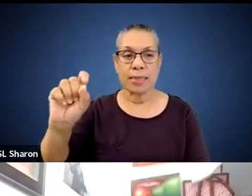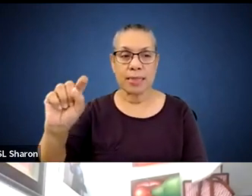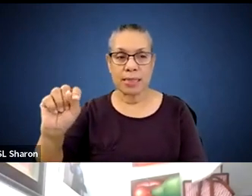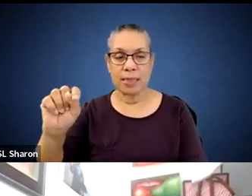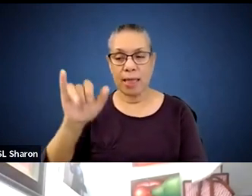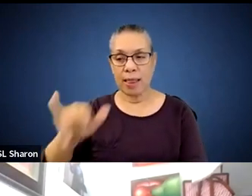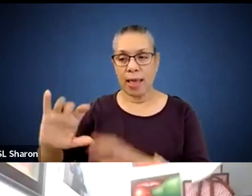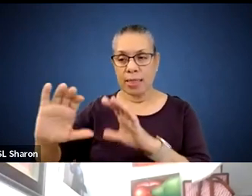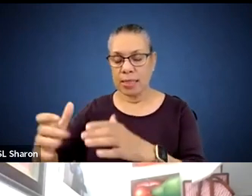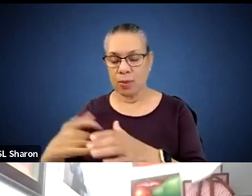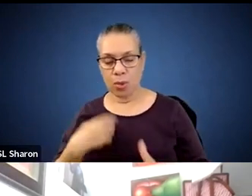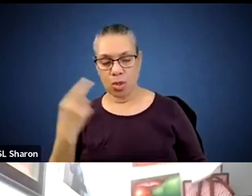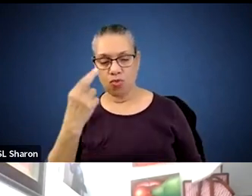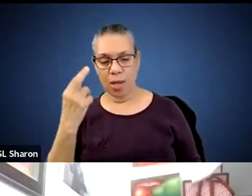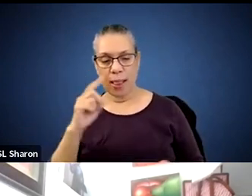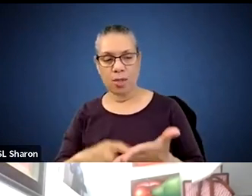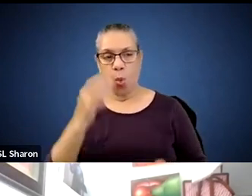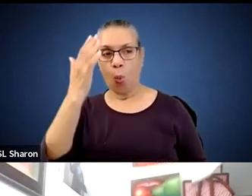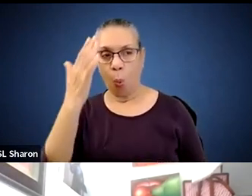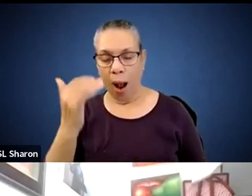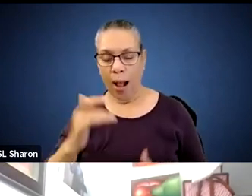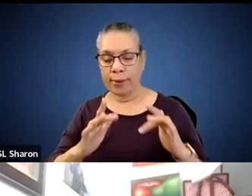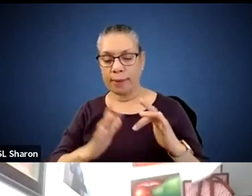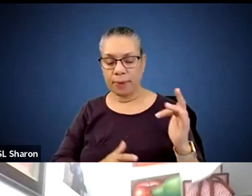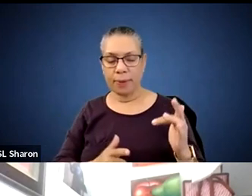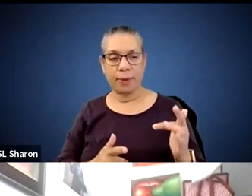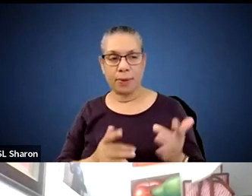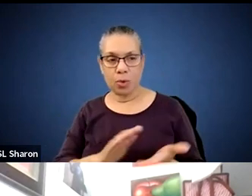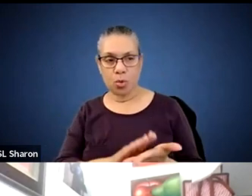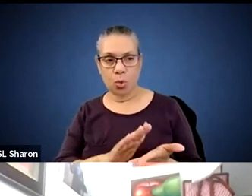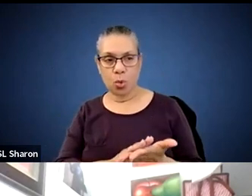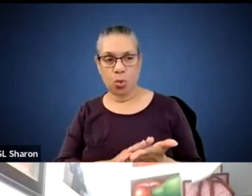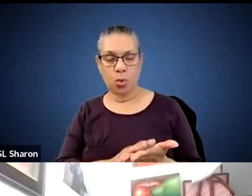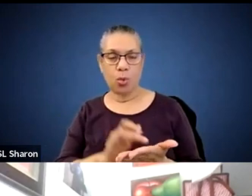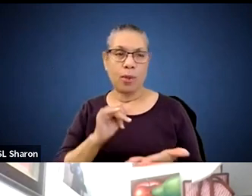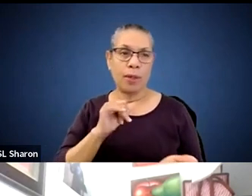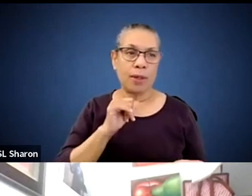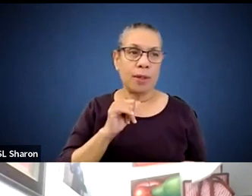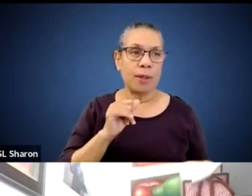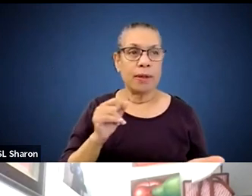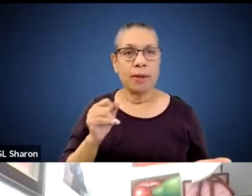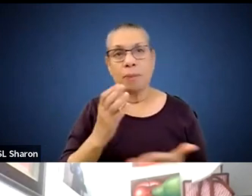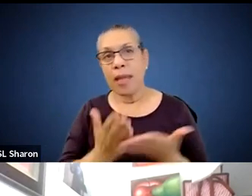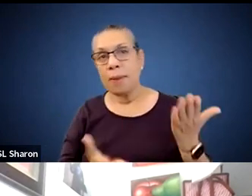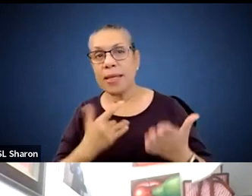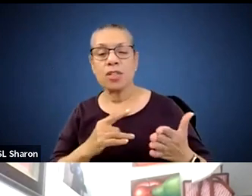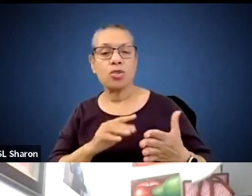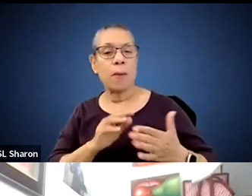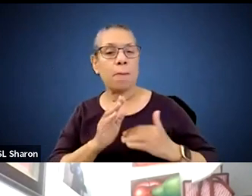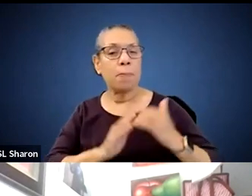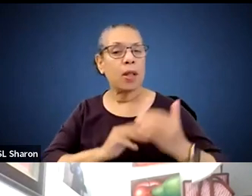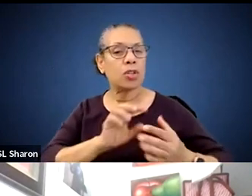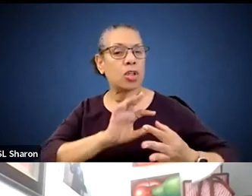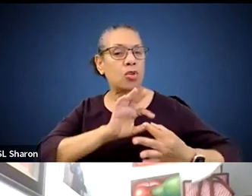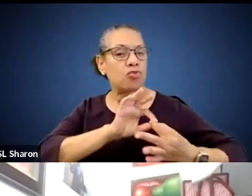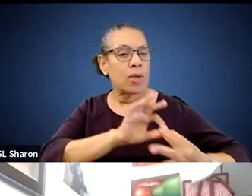once that root cause is identified if it's not a matter of a deeper level of Engagement some of the relationship building there